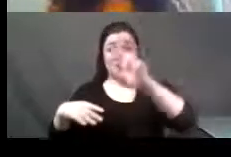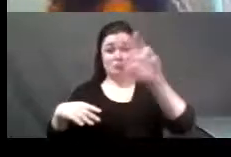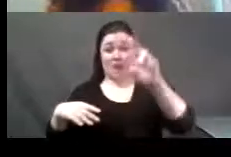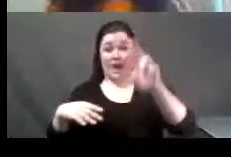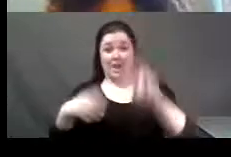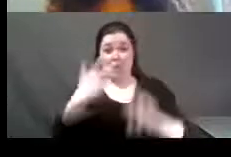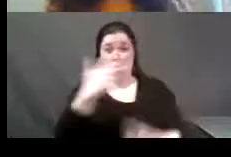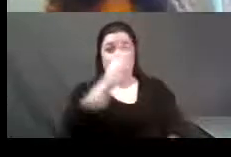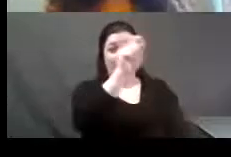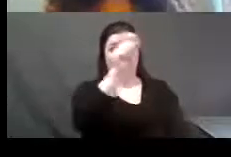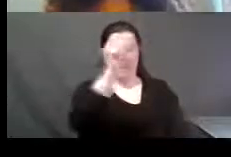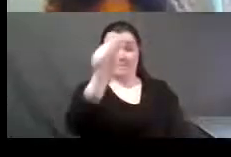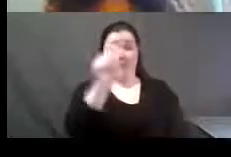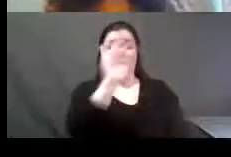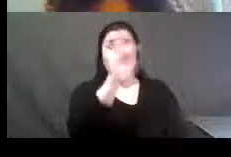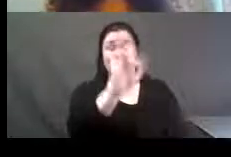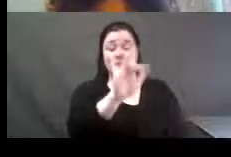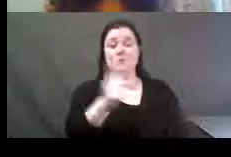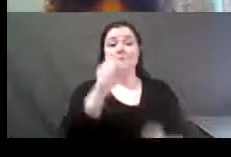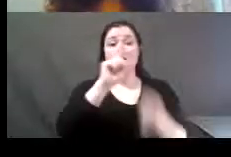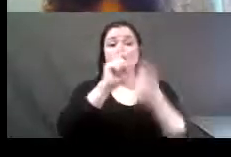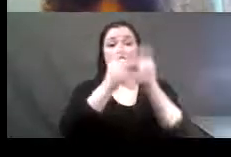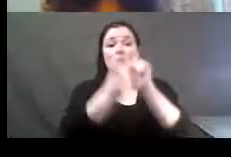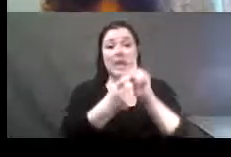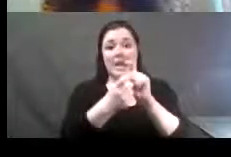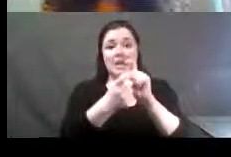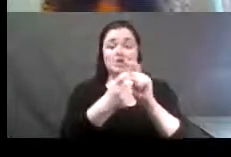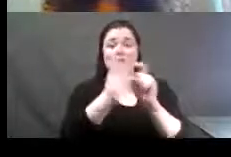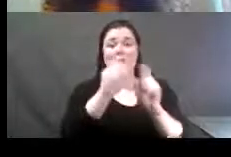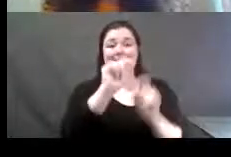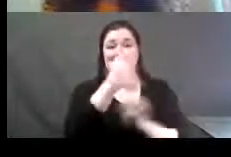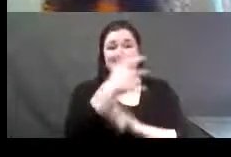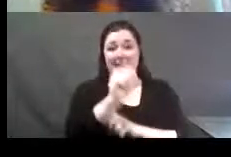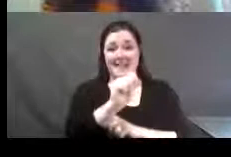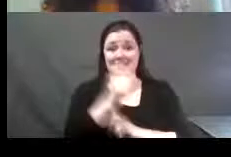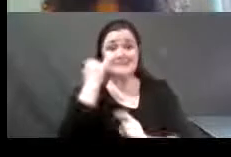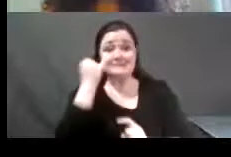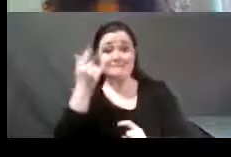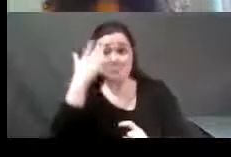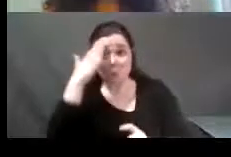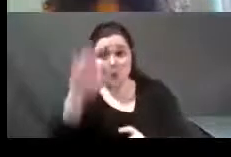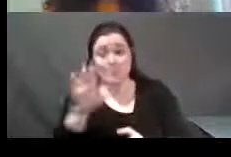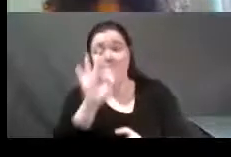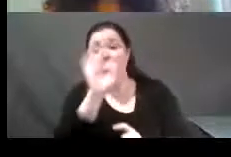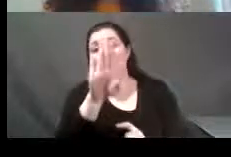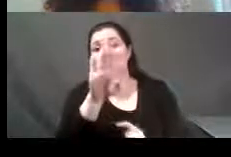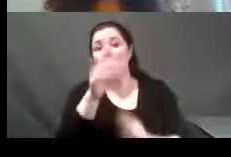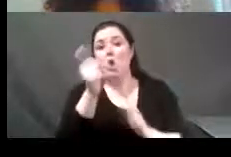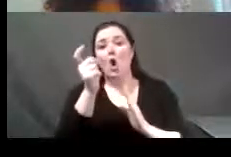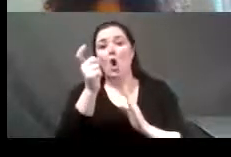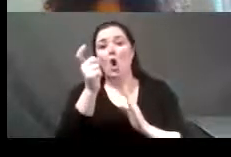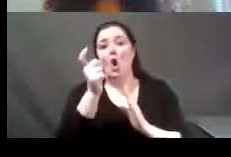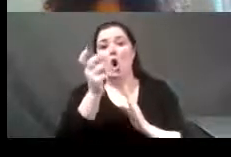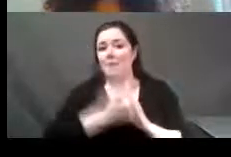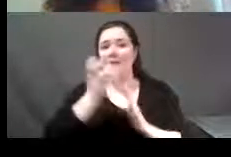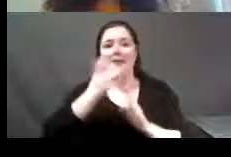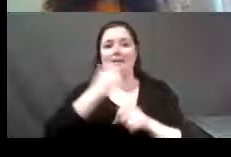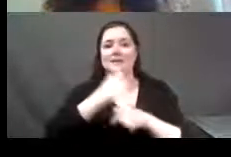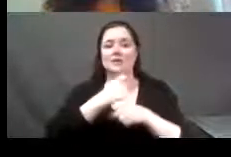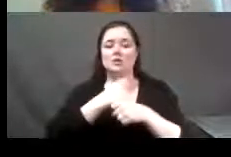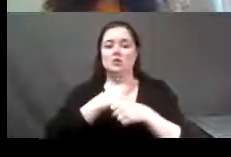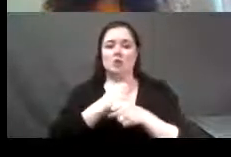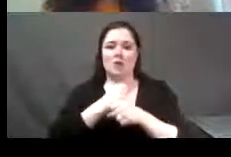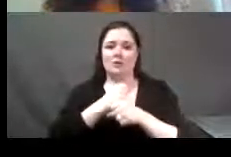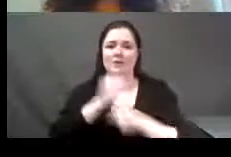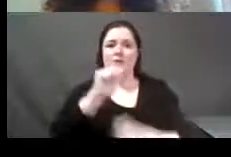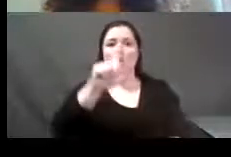you'll see an option to change the alternative text. For those who don't know, Facebook automatically generates alt